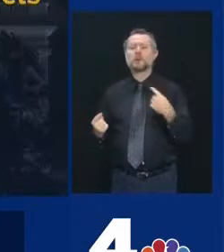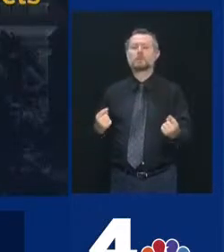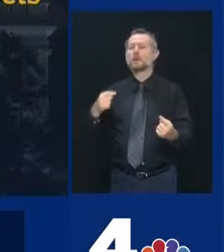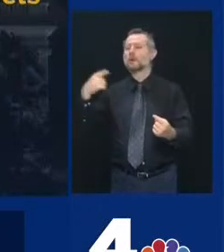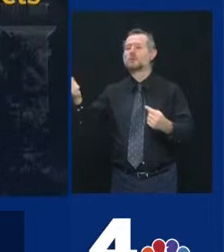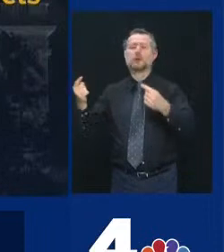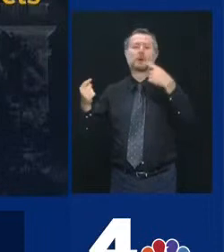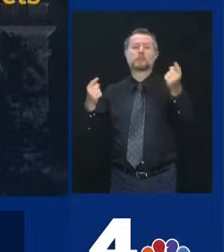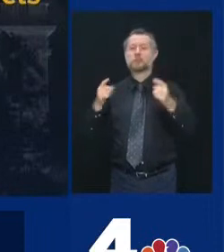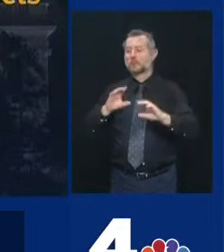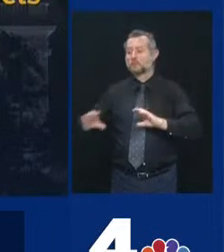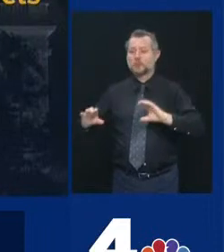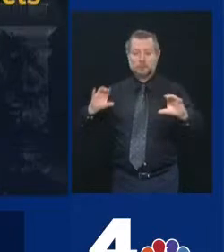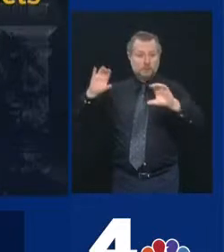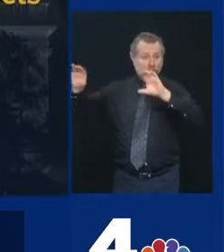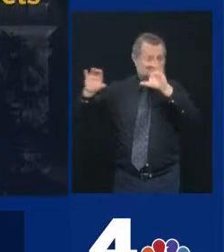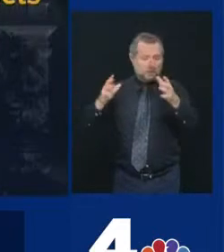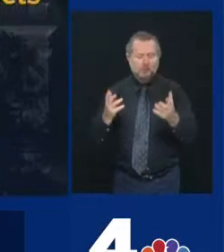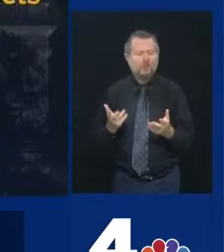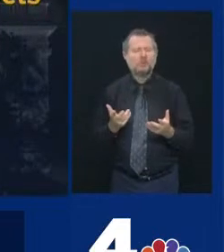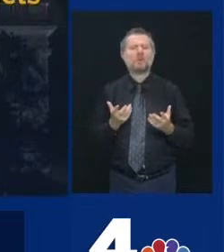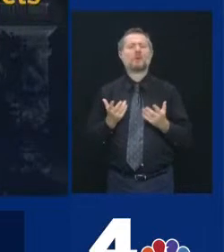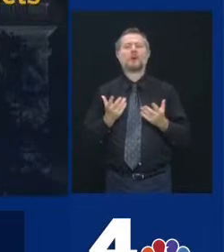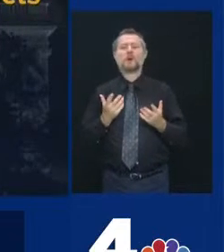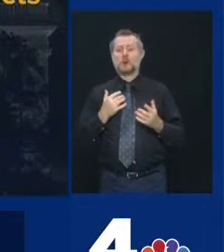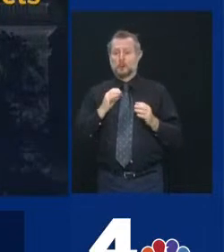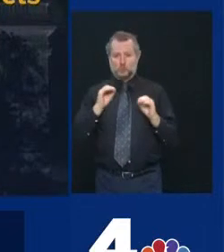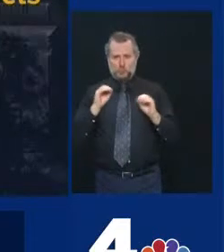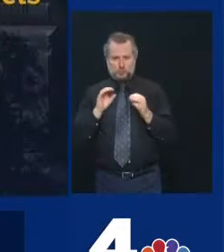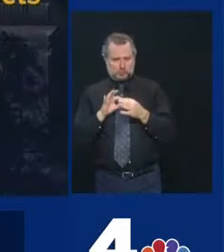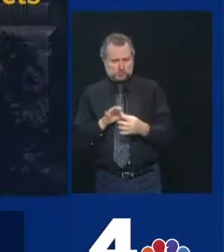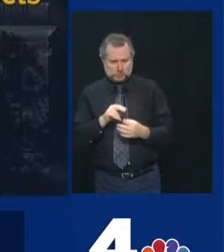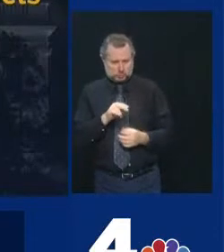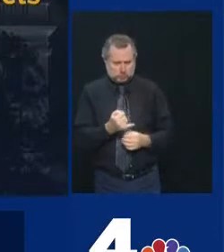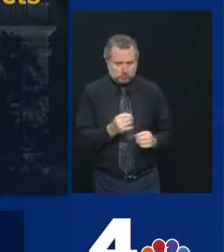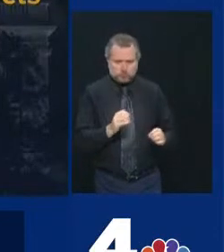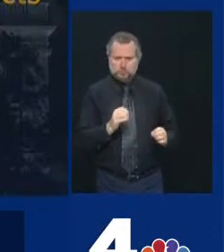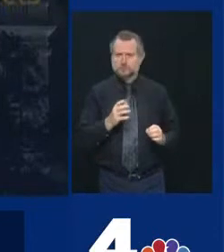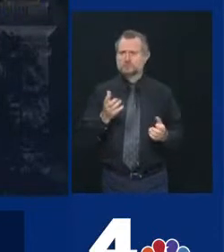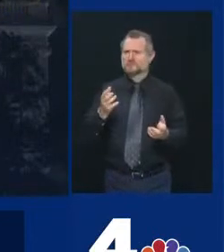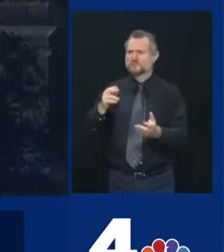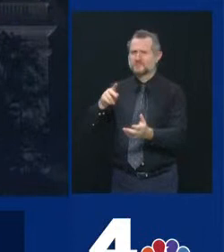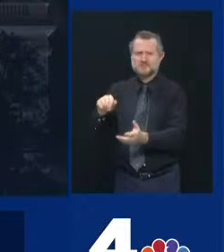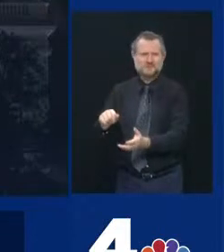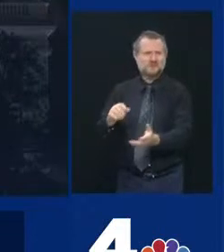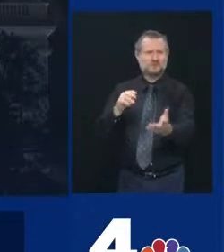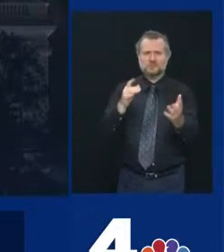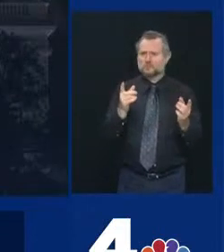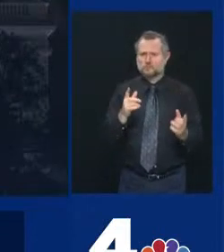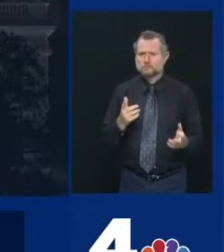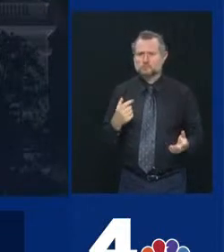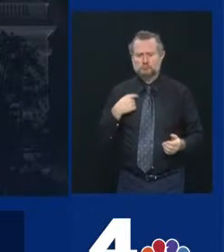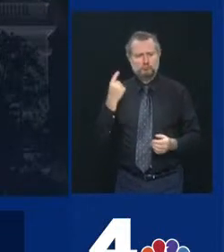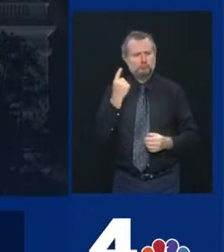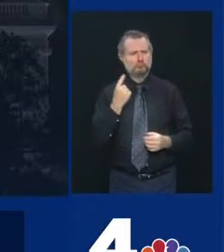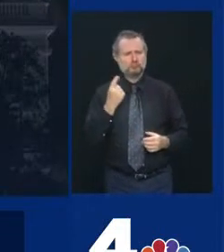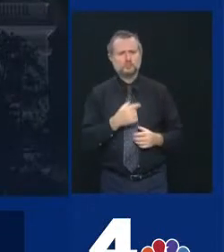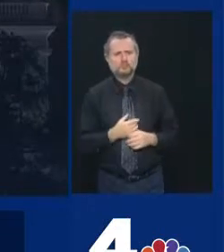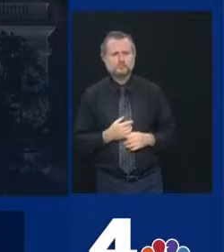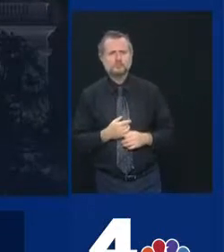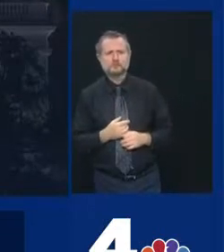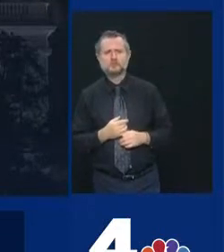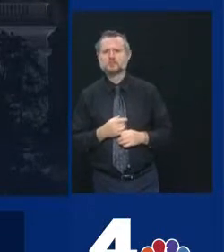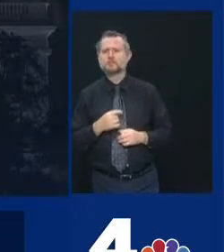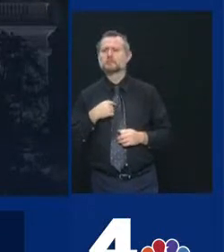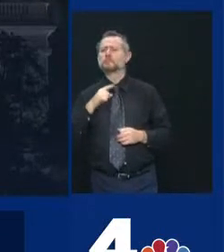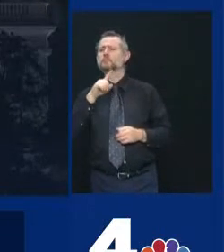responsible for all of New York and there's no connection to New Jersey, there's no connection to Connecticut, there's no connection to Pennsylvania? And who is going